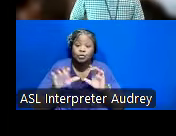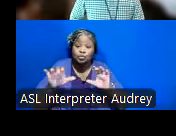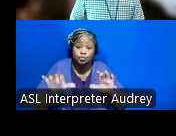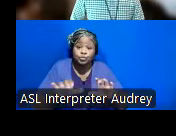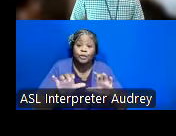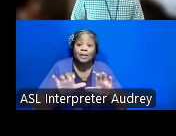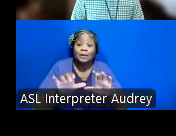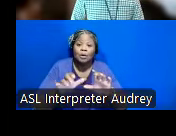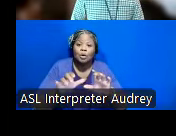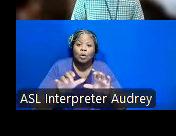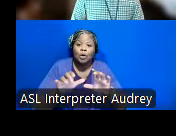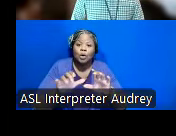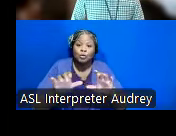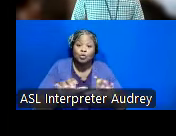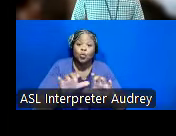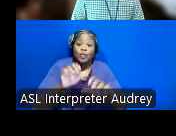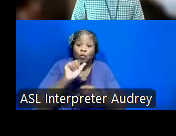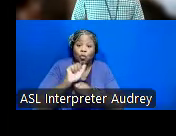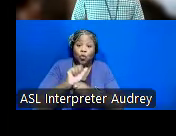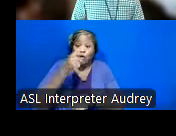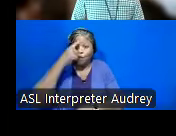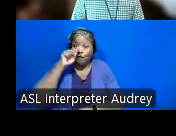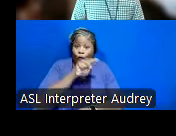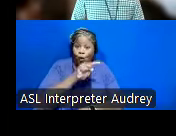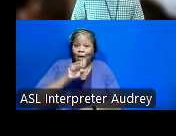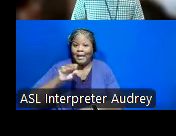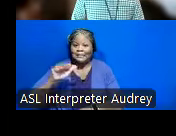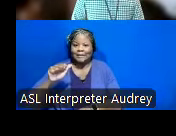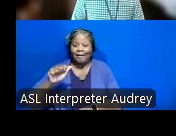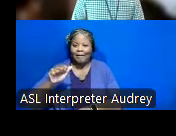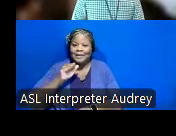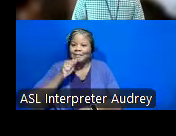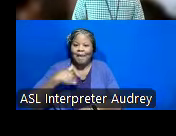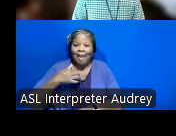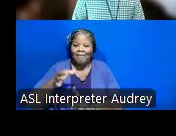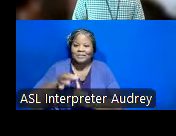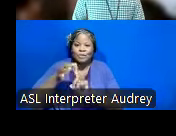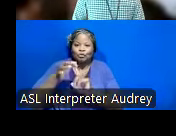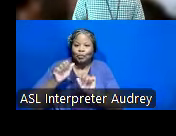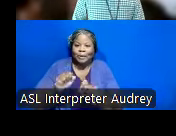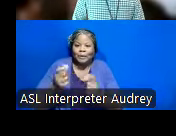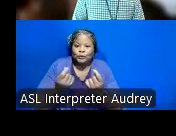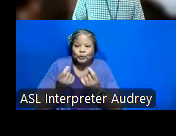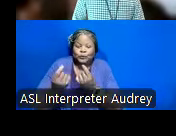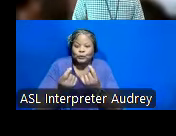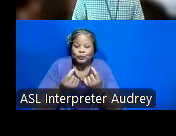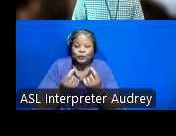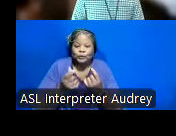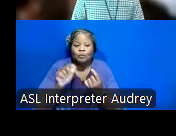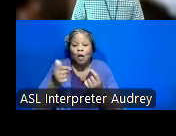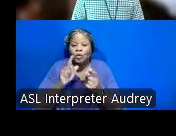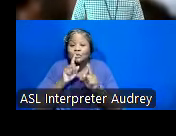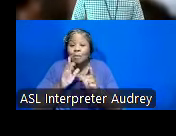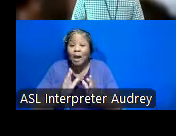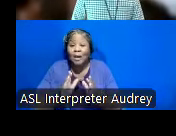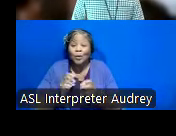they were increasingly doing the work of SSA and doing work that they didn't necessarily have a special ability to do. This other respondent said, "We have to